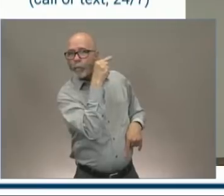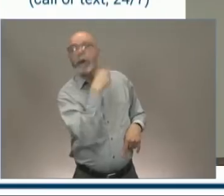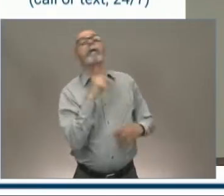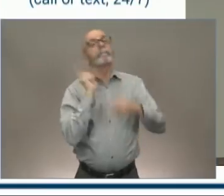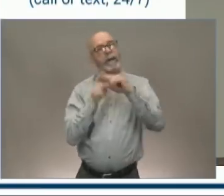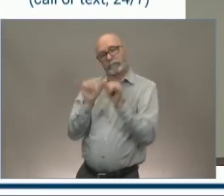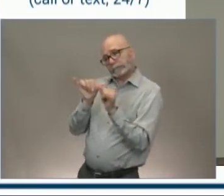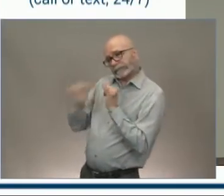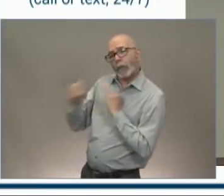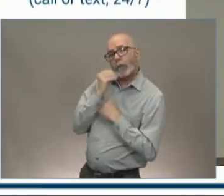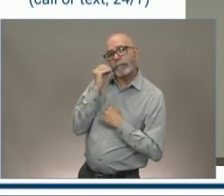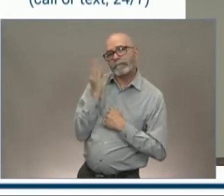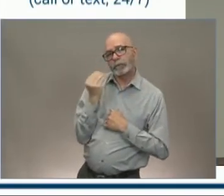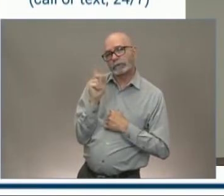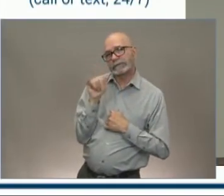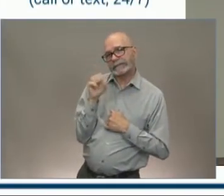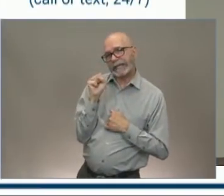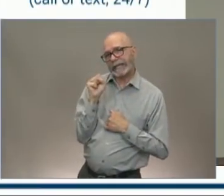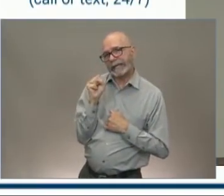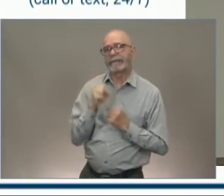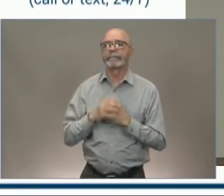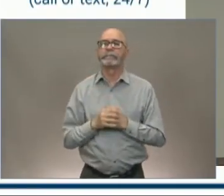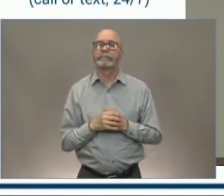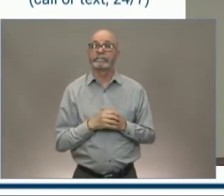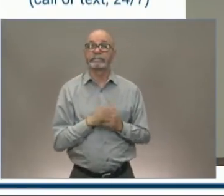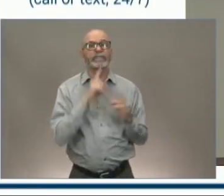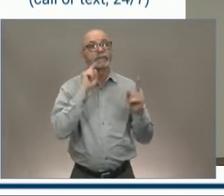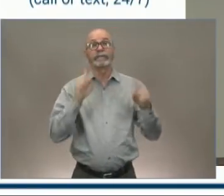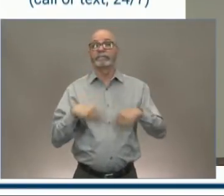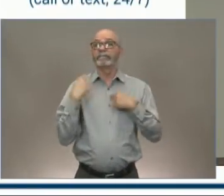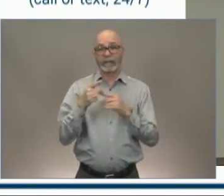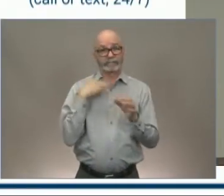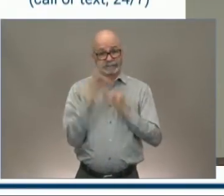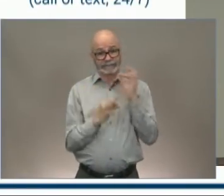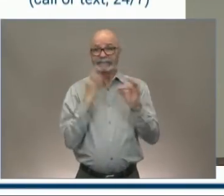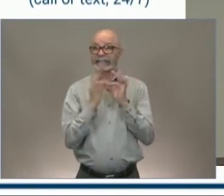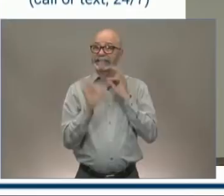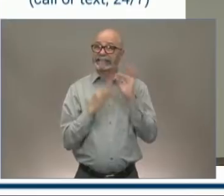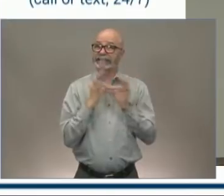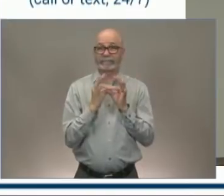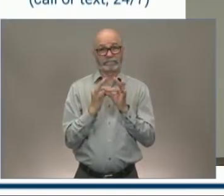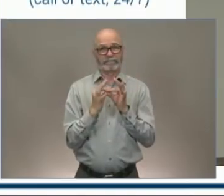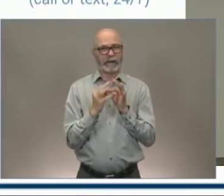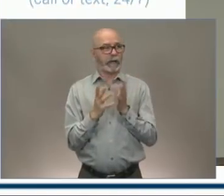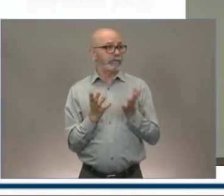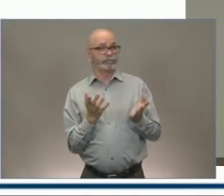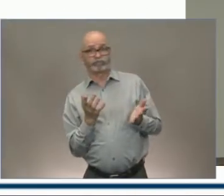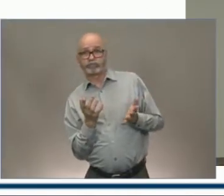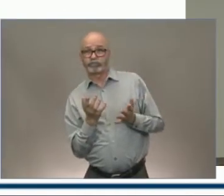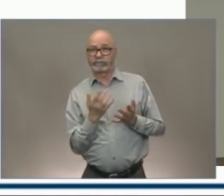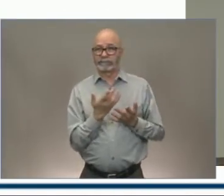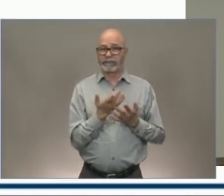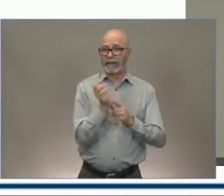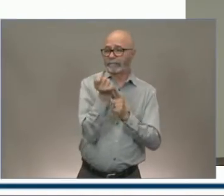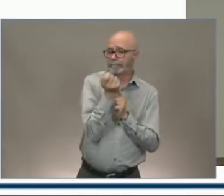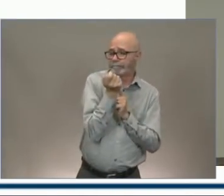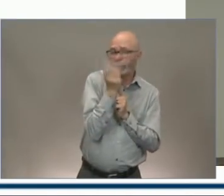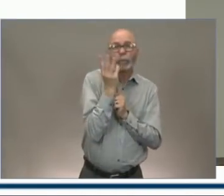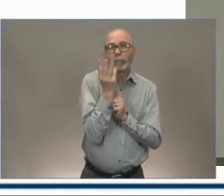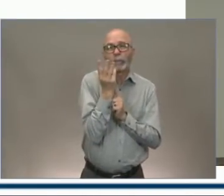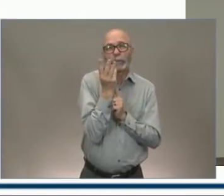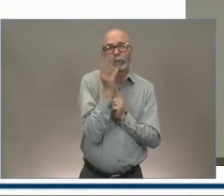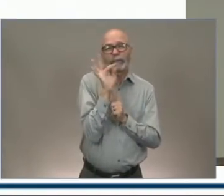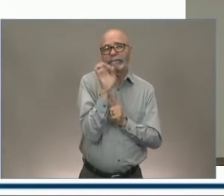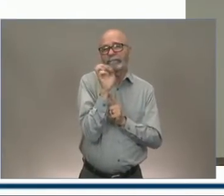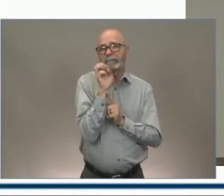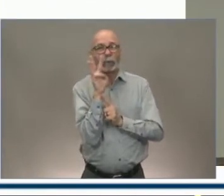The good news in all this testing over the last few days is, as I've said earlier, there are just a few positives. An example of that is